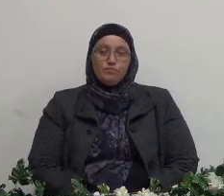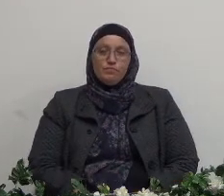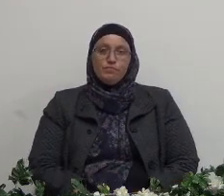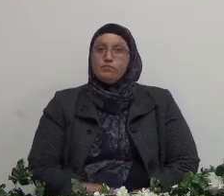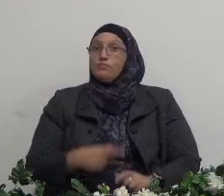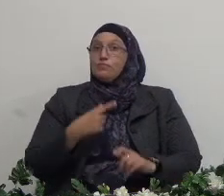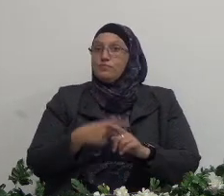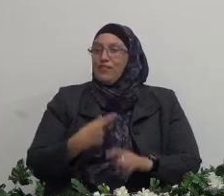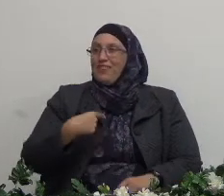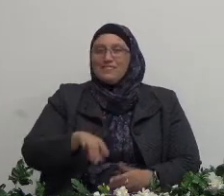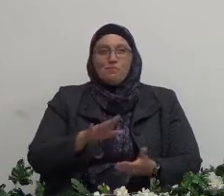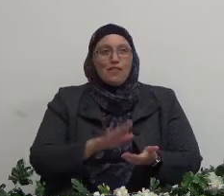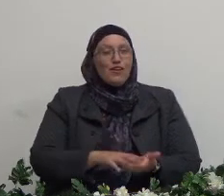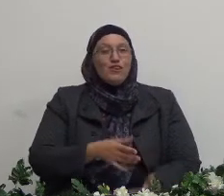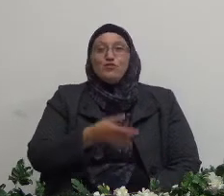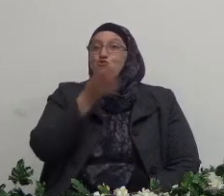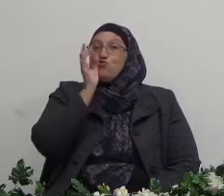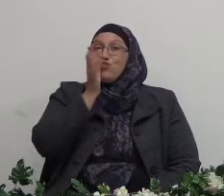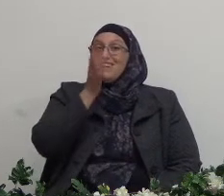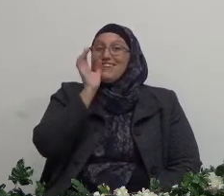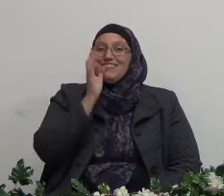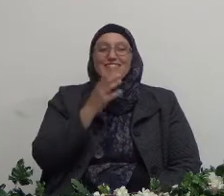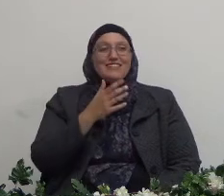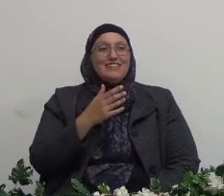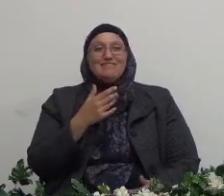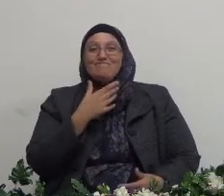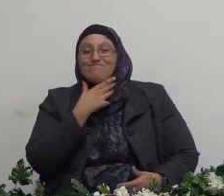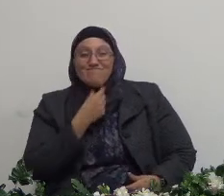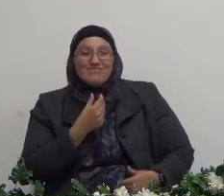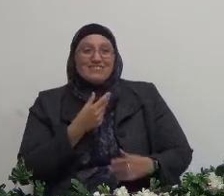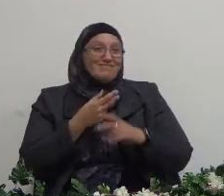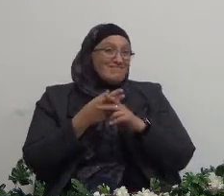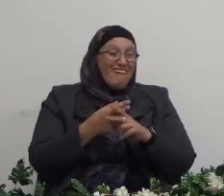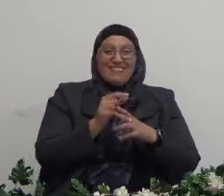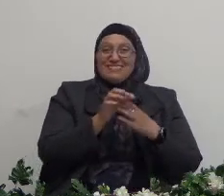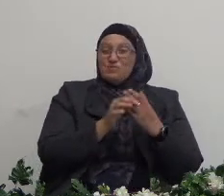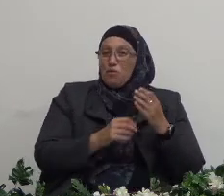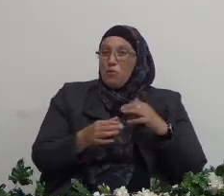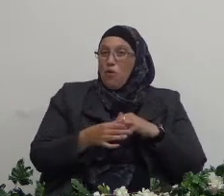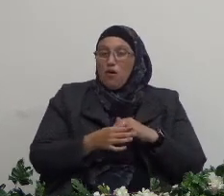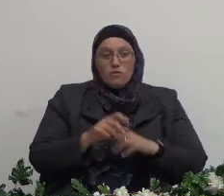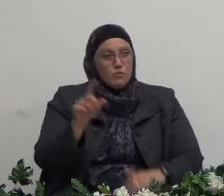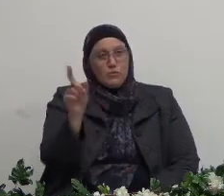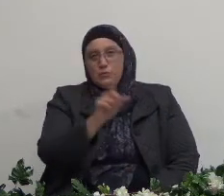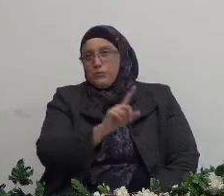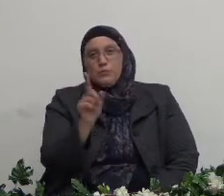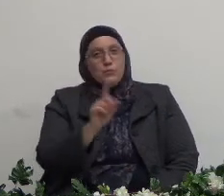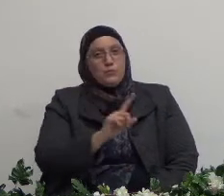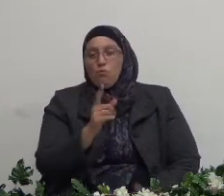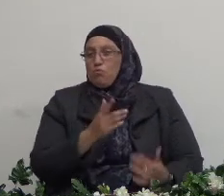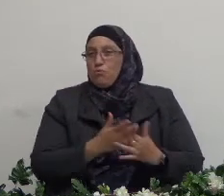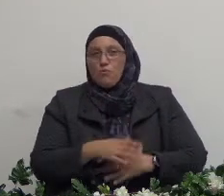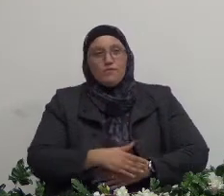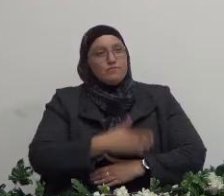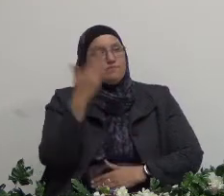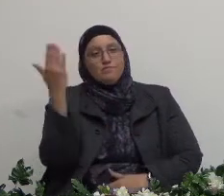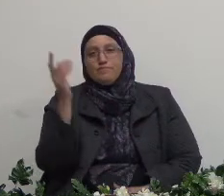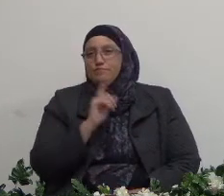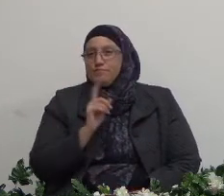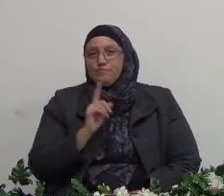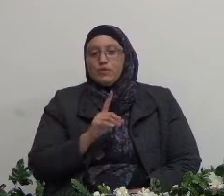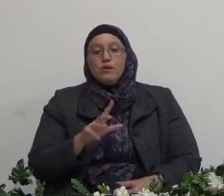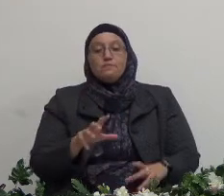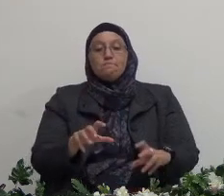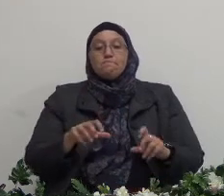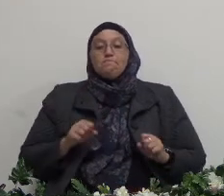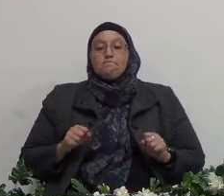these other natural desires that people have, that they cannot do. And they hold back. So when